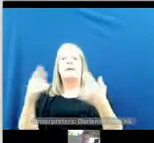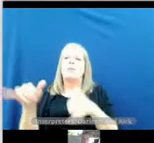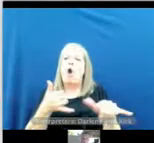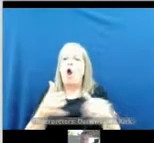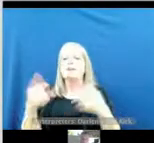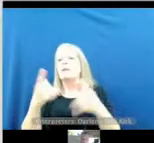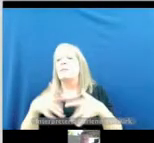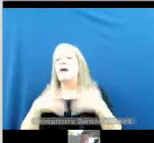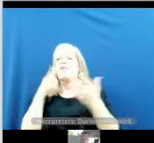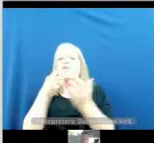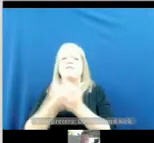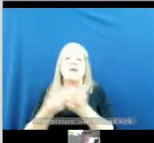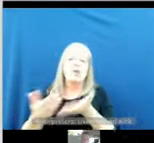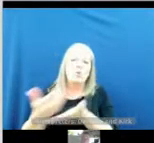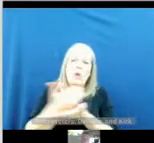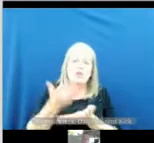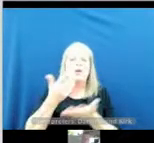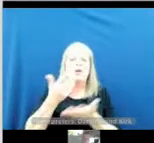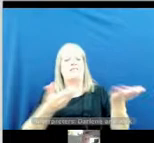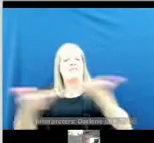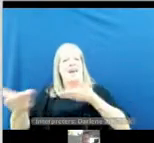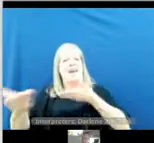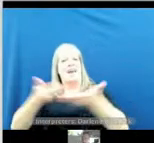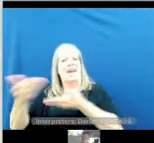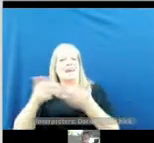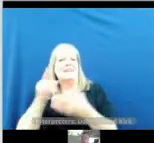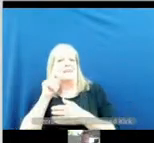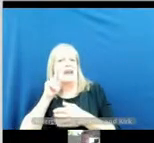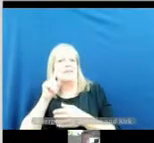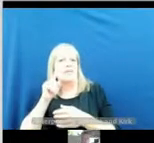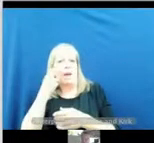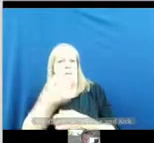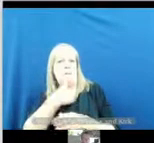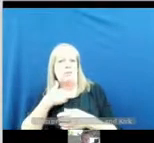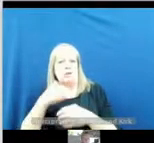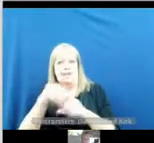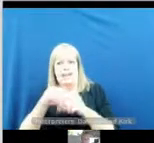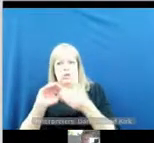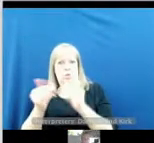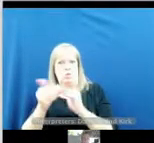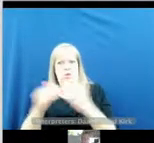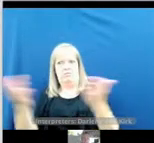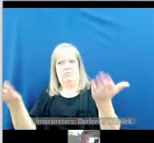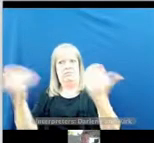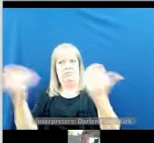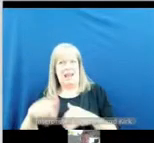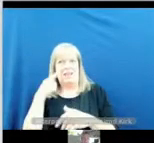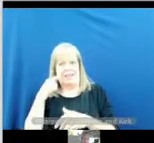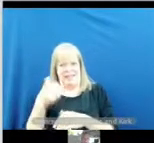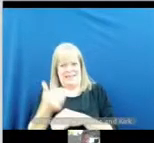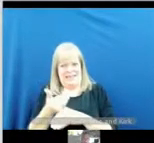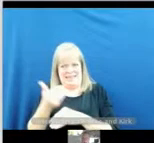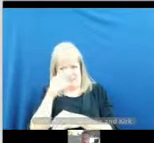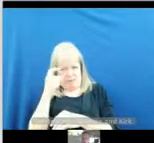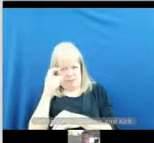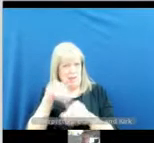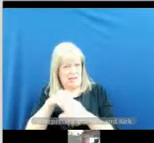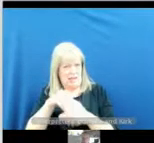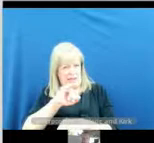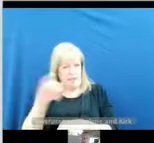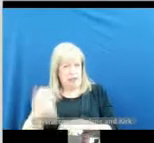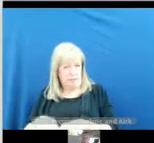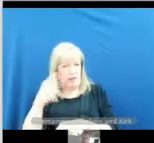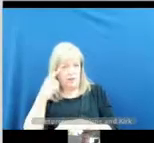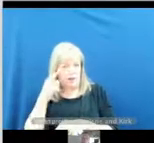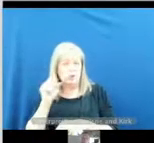in wherever we are. I think next time we're in Indianapolis, I think that's correct. So we're going to have to